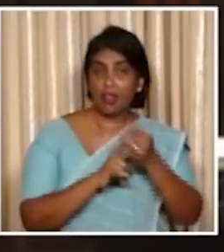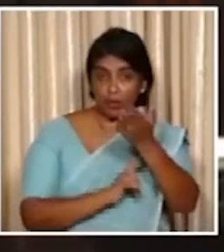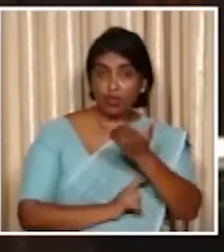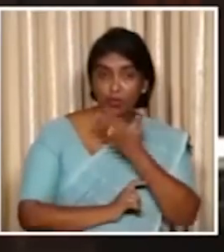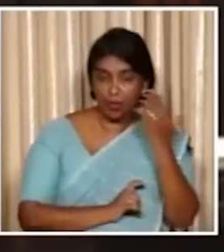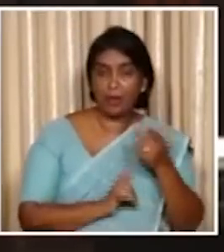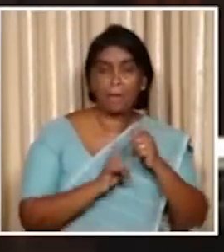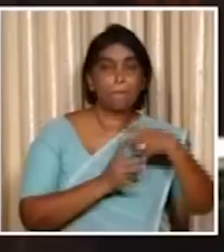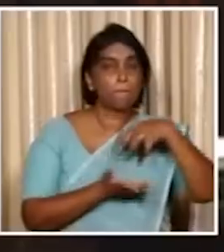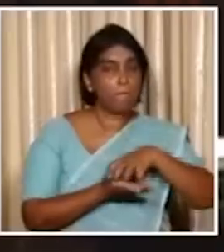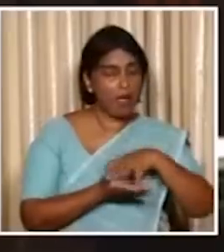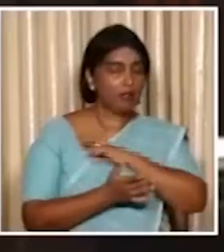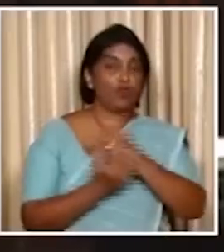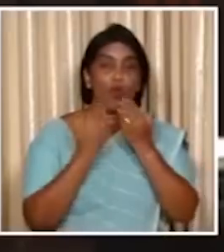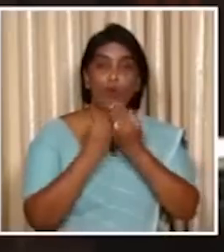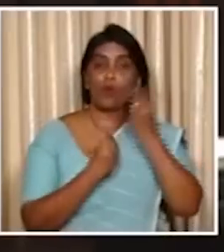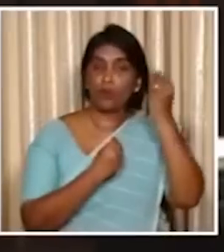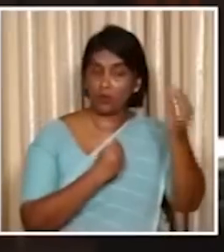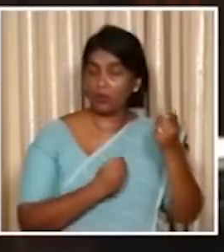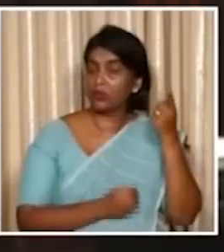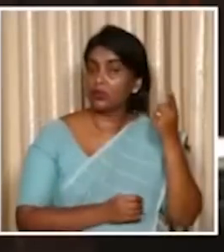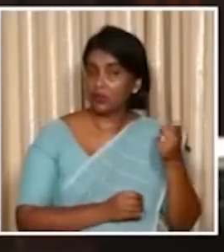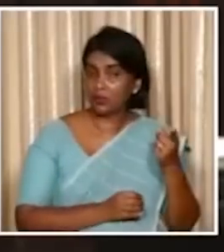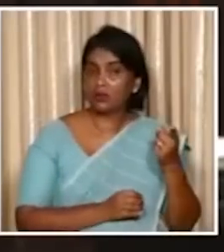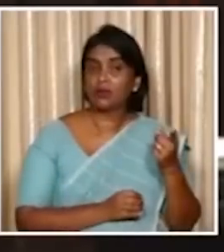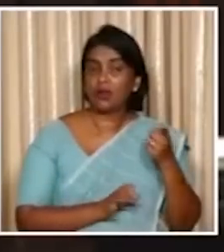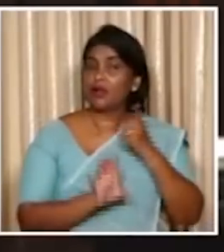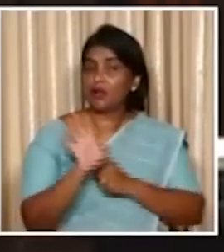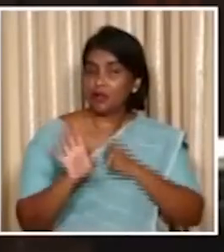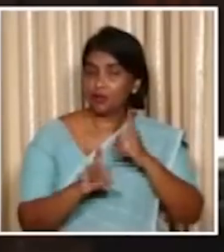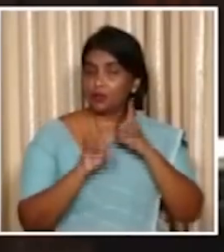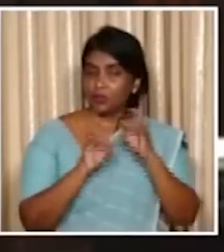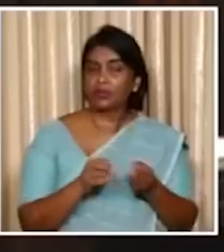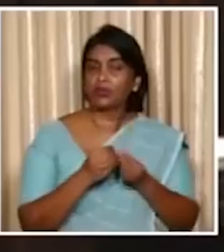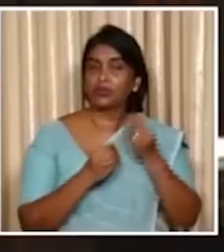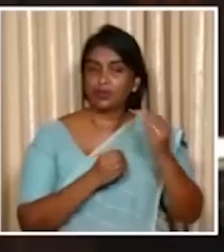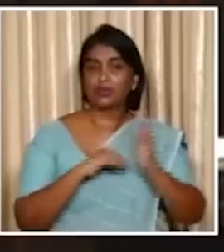to let those ferries function as normal. Now, as soon as I got up on my feet to say that,